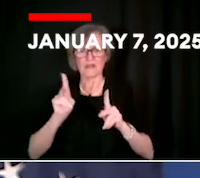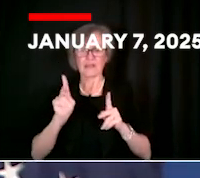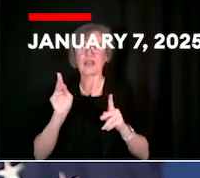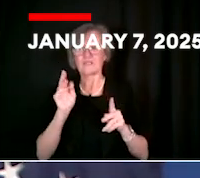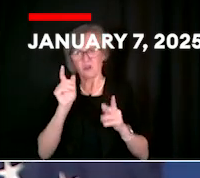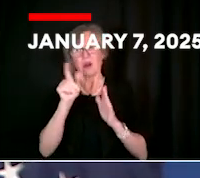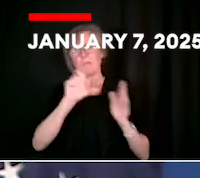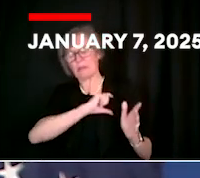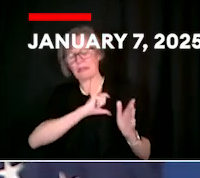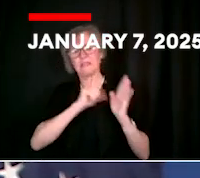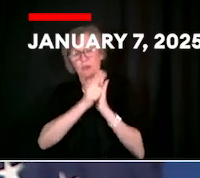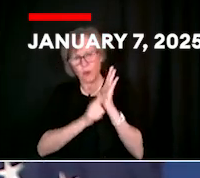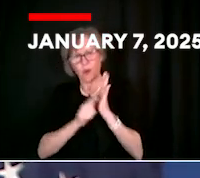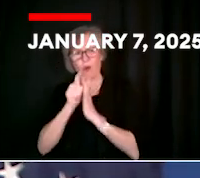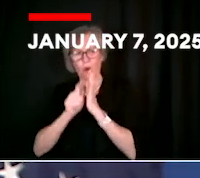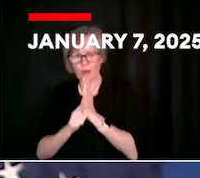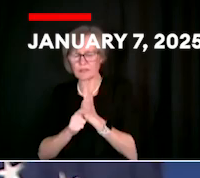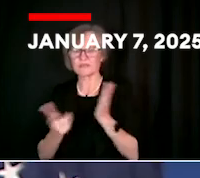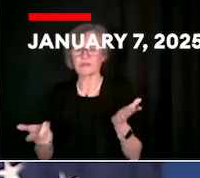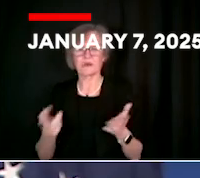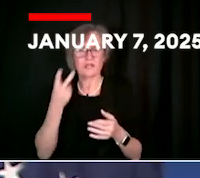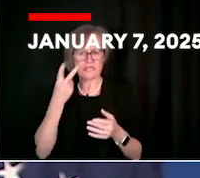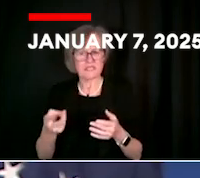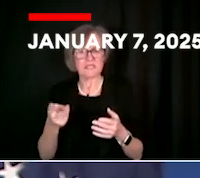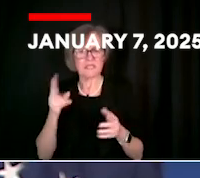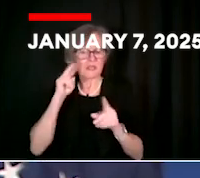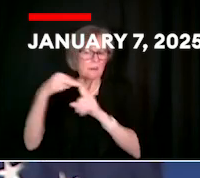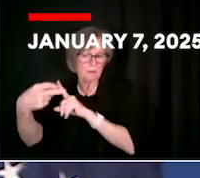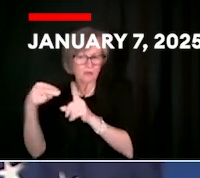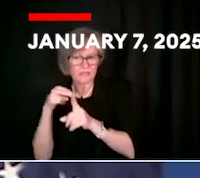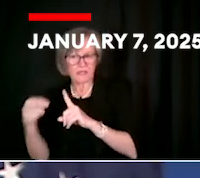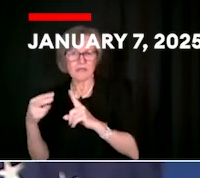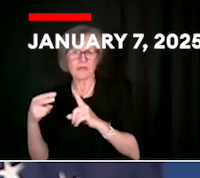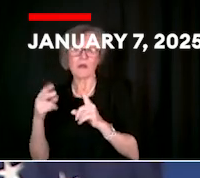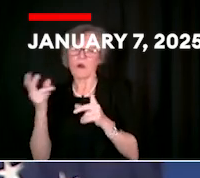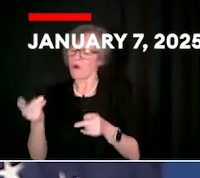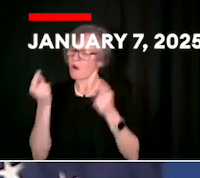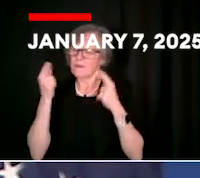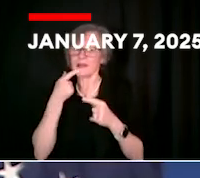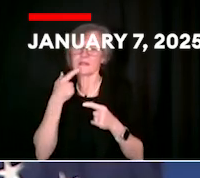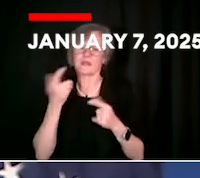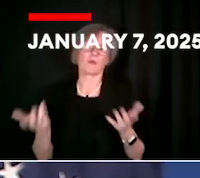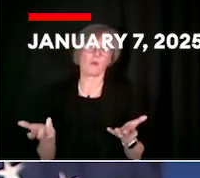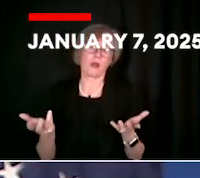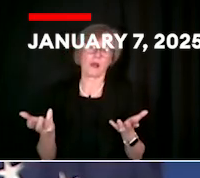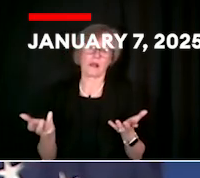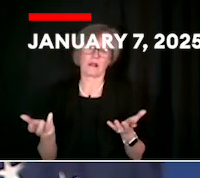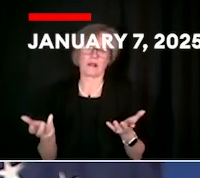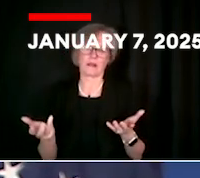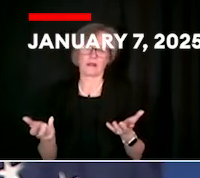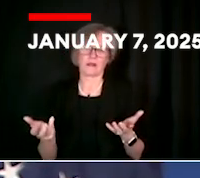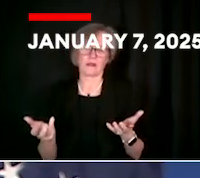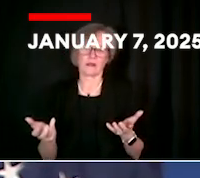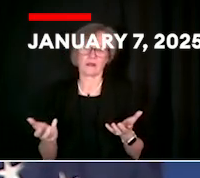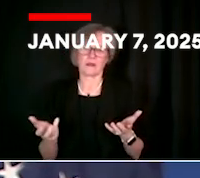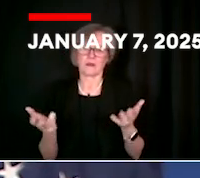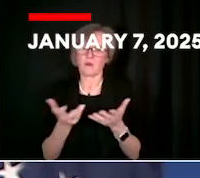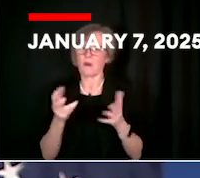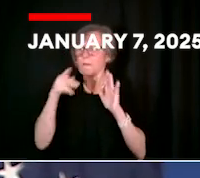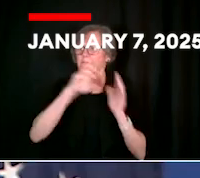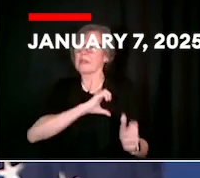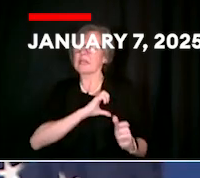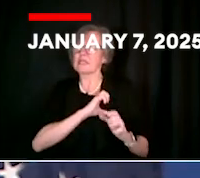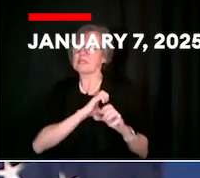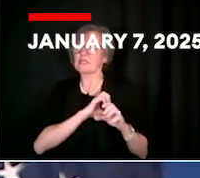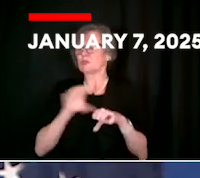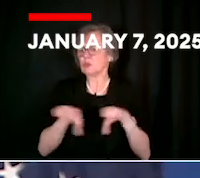so when you see the perception, we automatically say, well, what are the police doing?